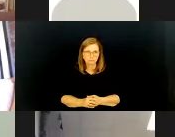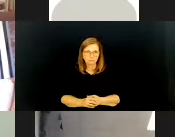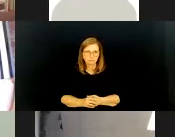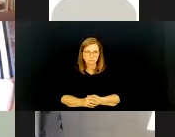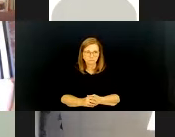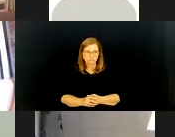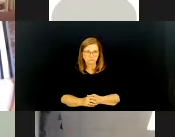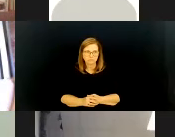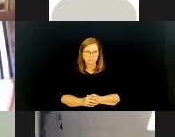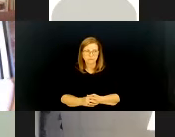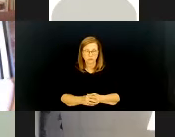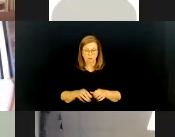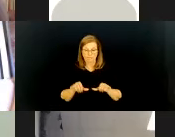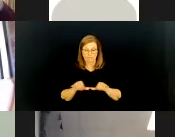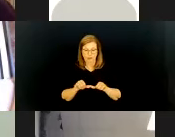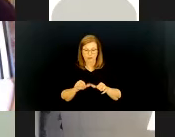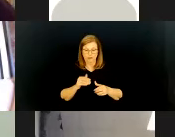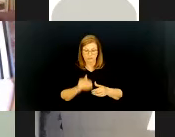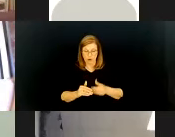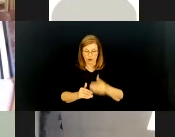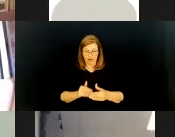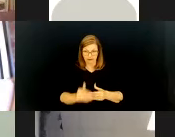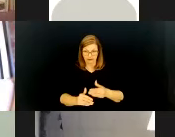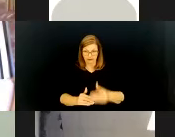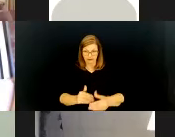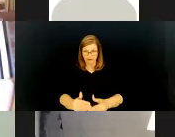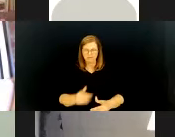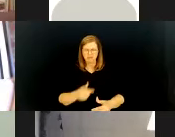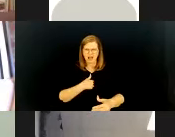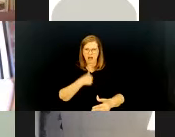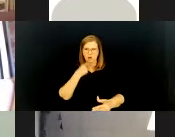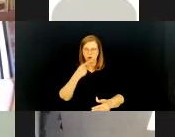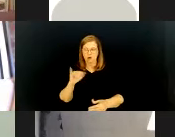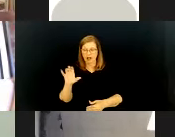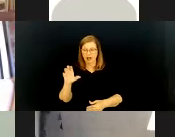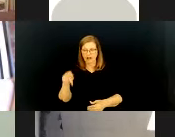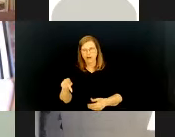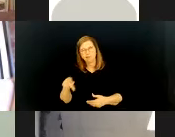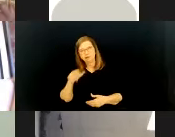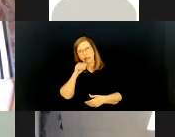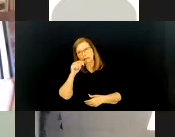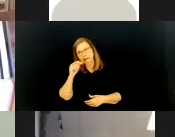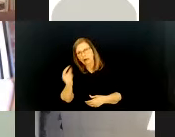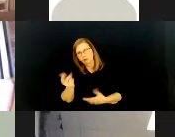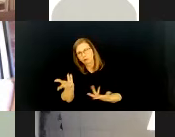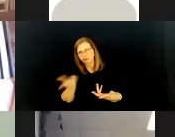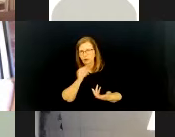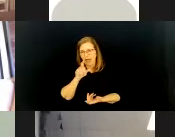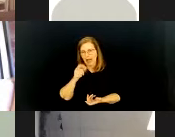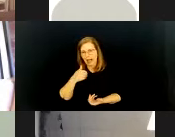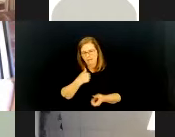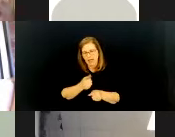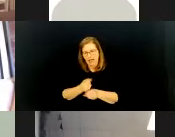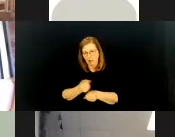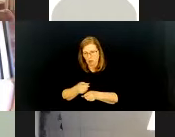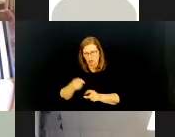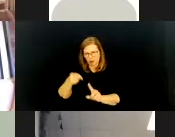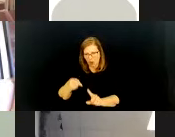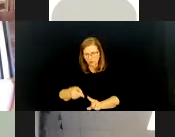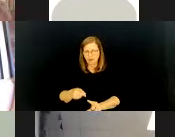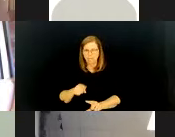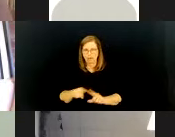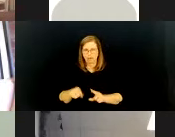So measuring those progress. Now, I said that the ICAP doesn't necessarily have annual goals, but they still